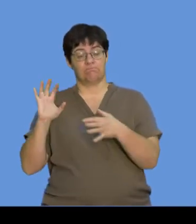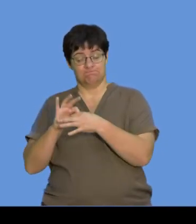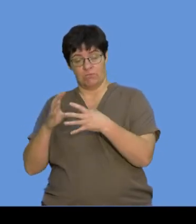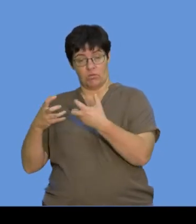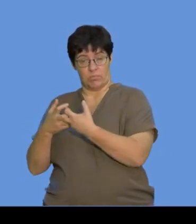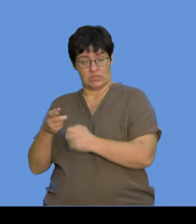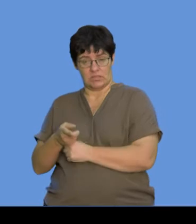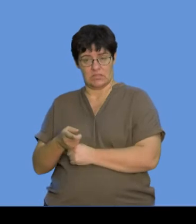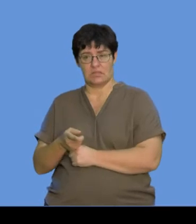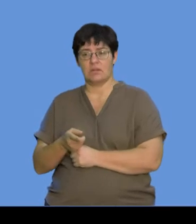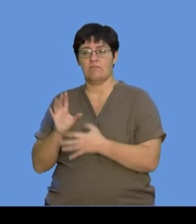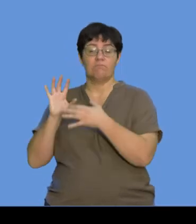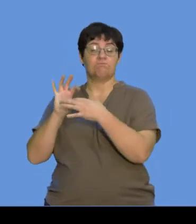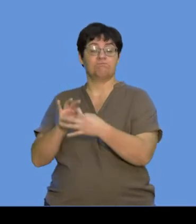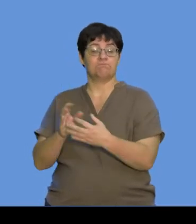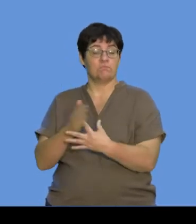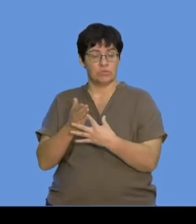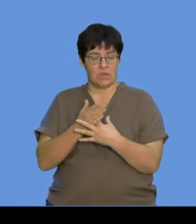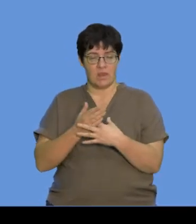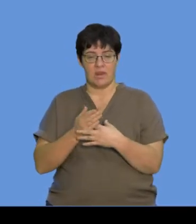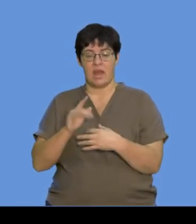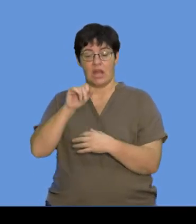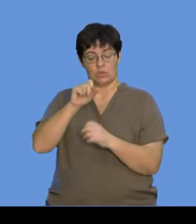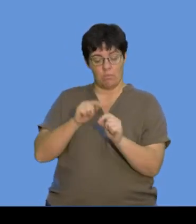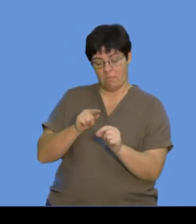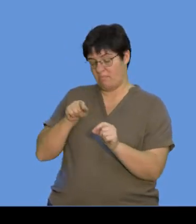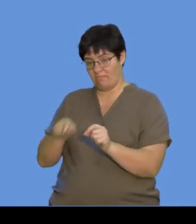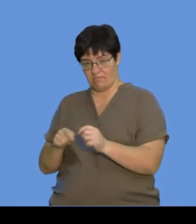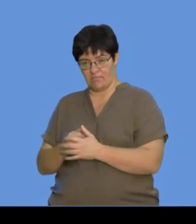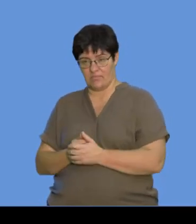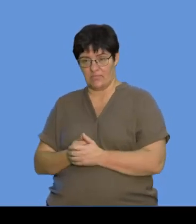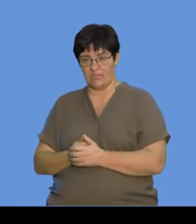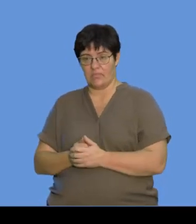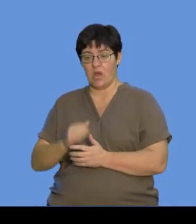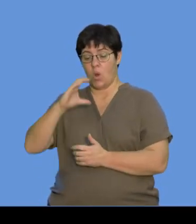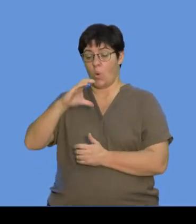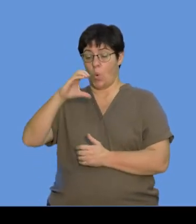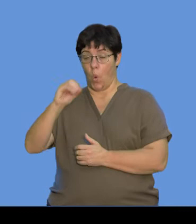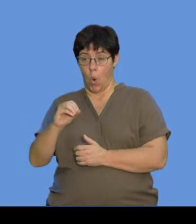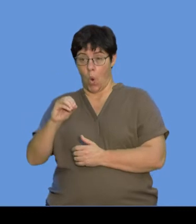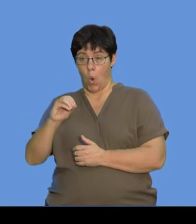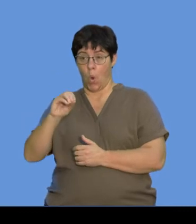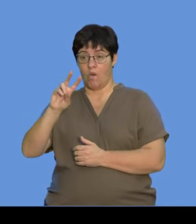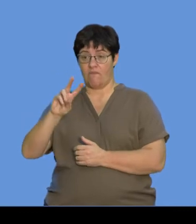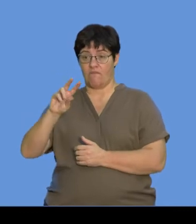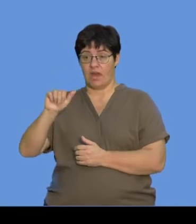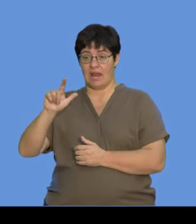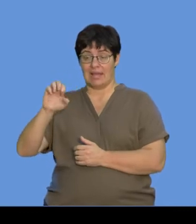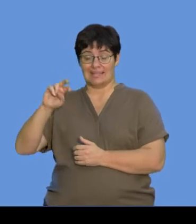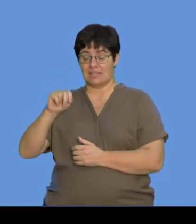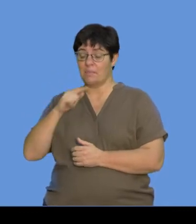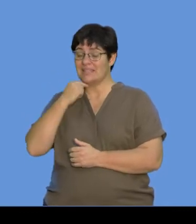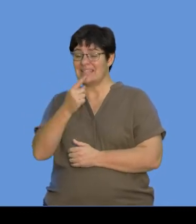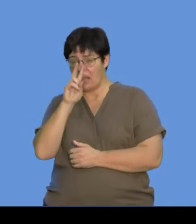compound which has got bonding between atoms. Then the word core means share,